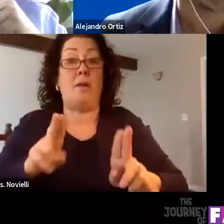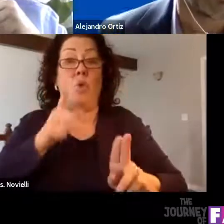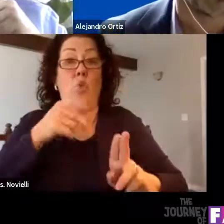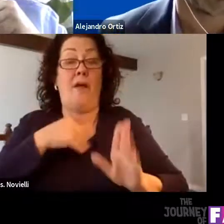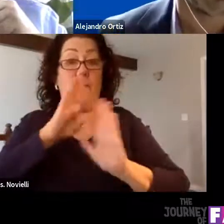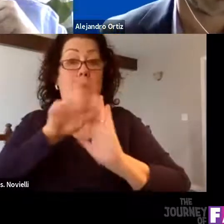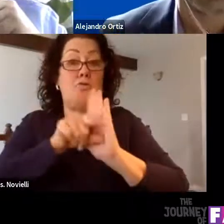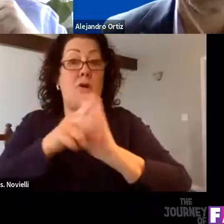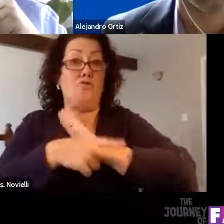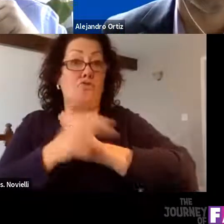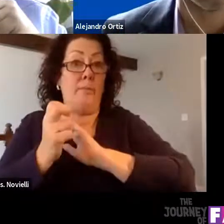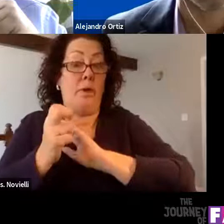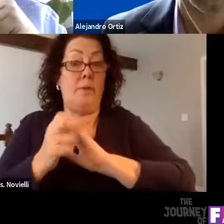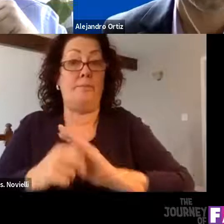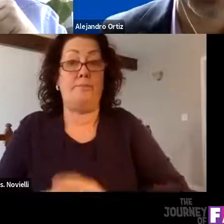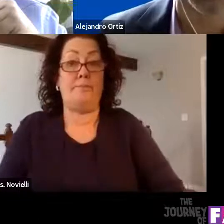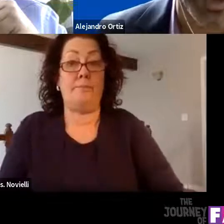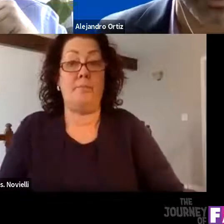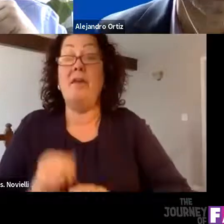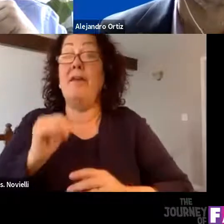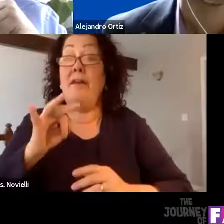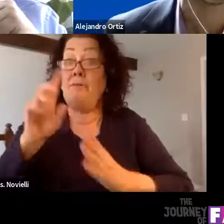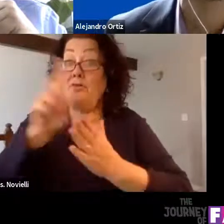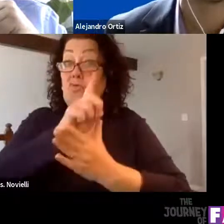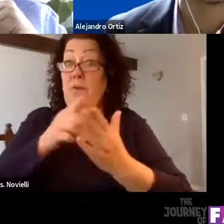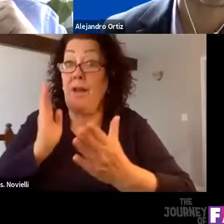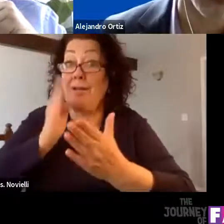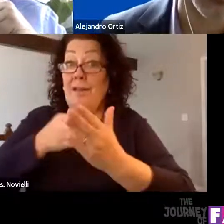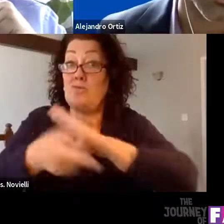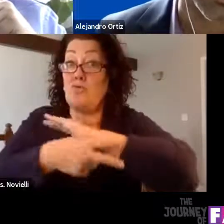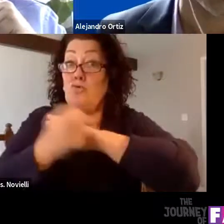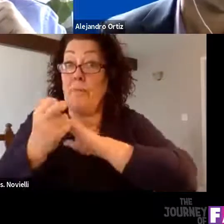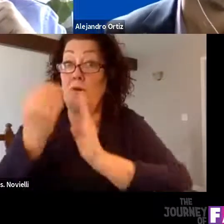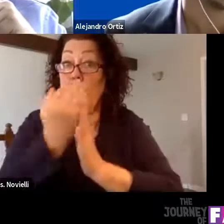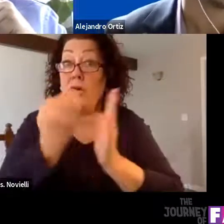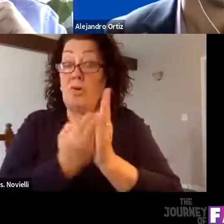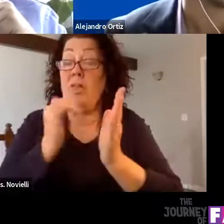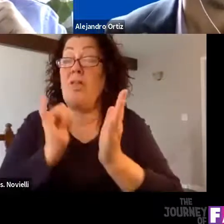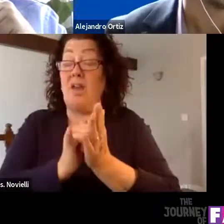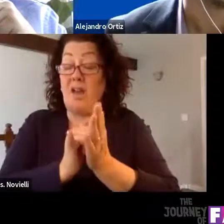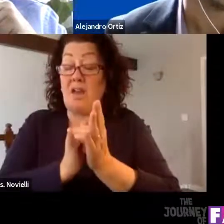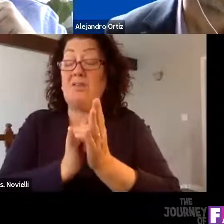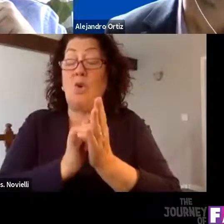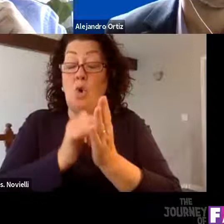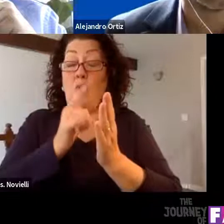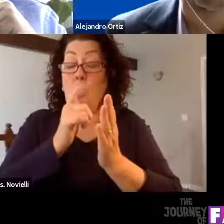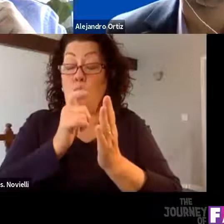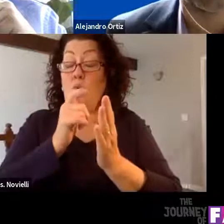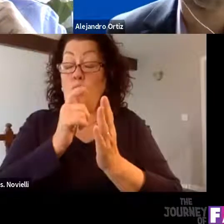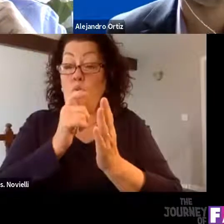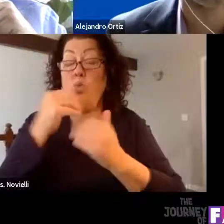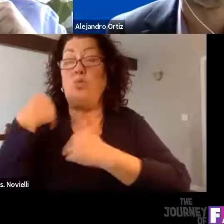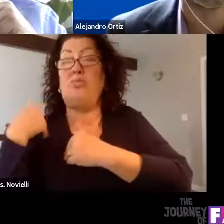discrimination on the basis of criminal records, that's going to fall hardest on Black and